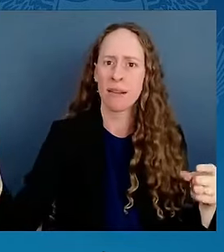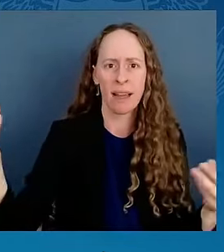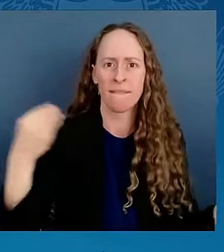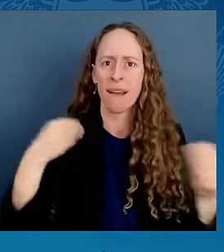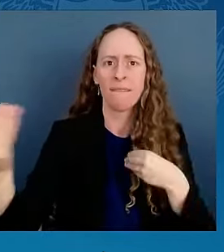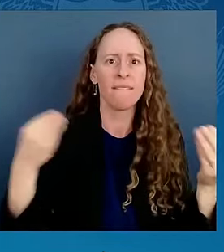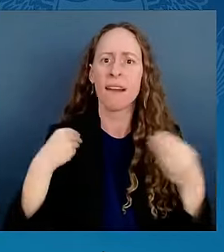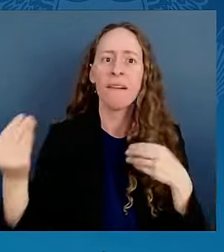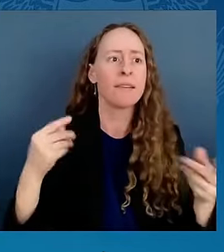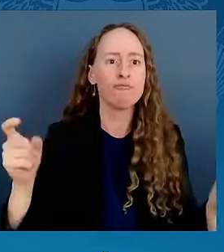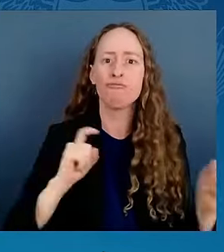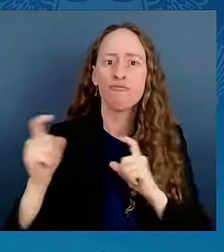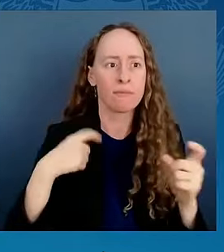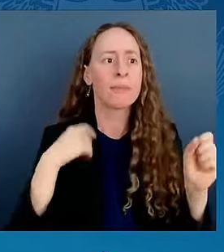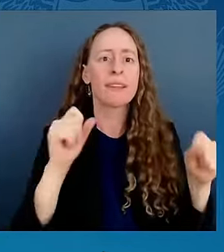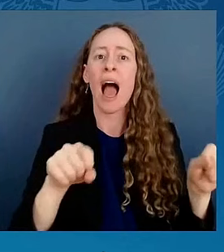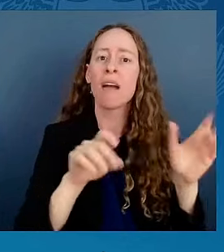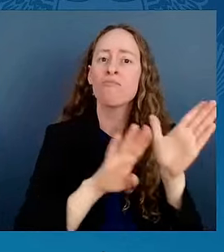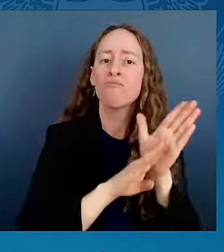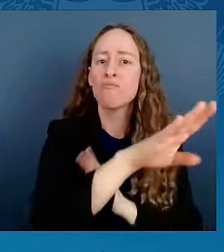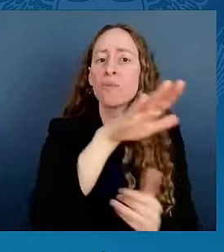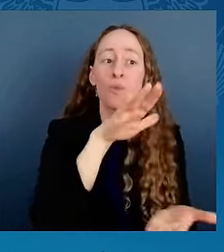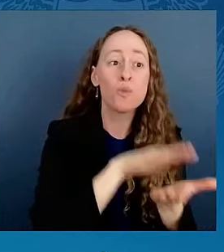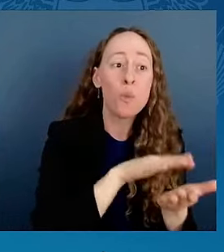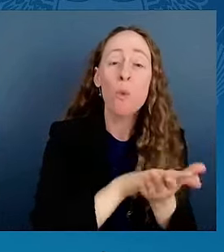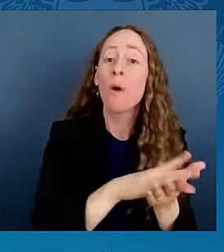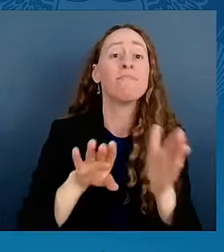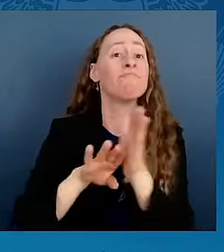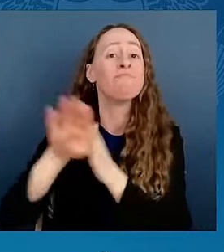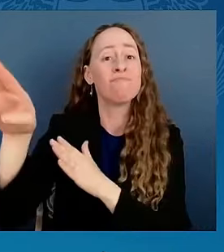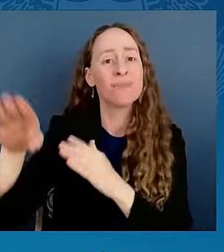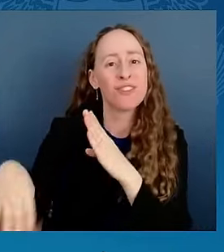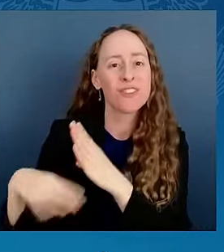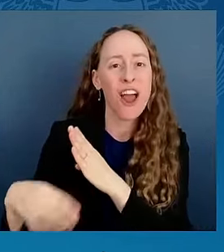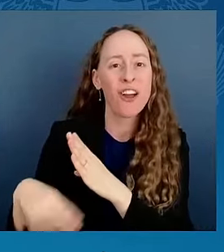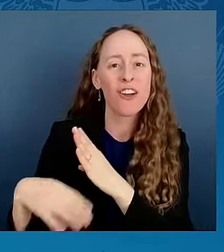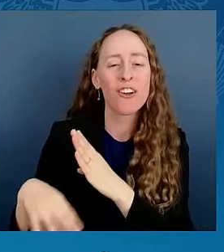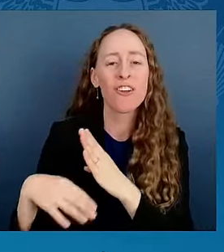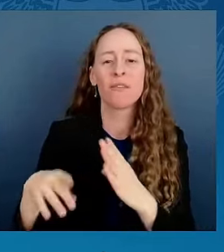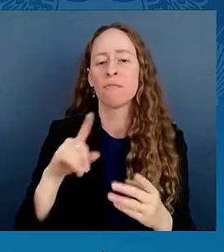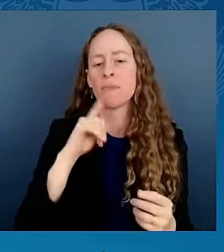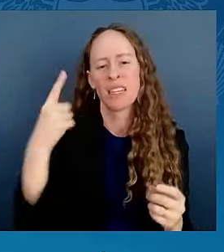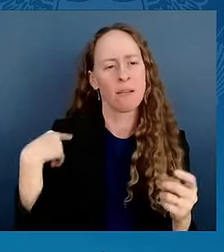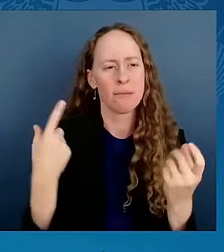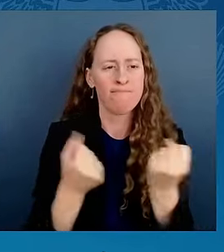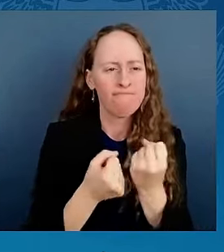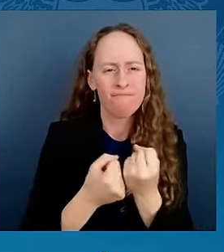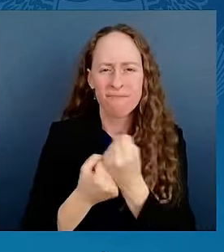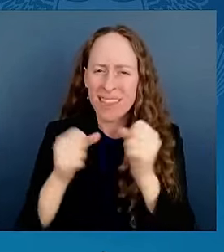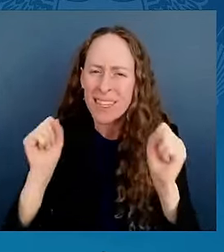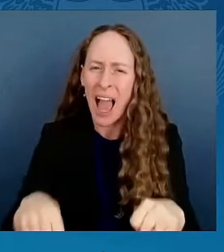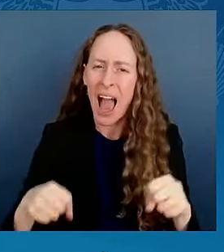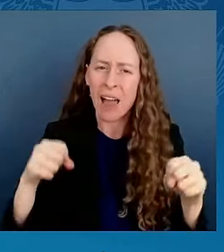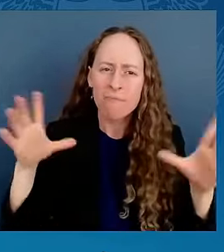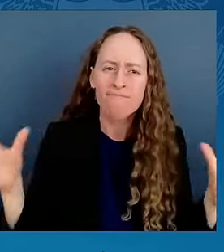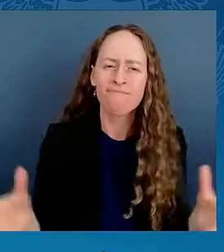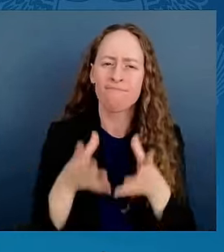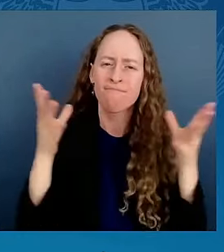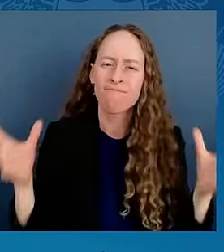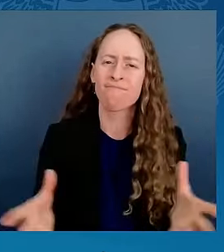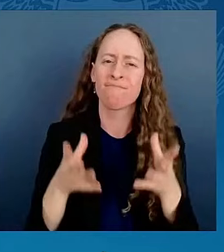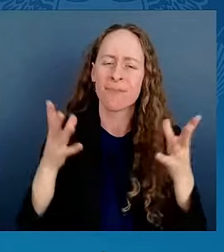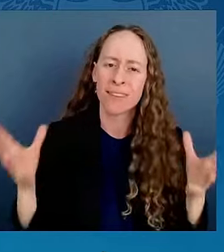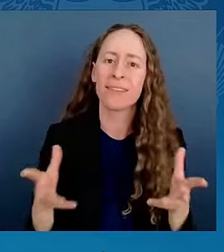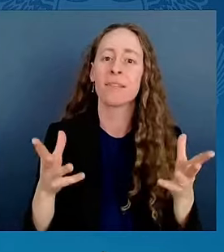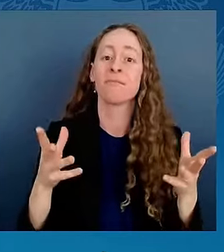teammates helped us push each other to achieve our team goals, including earning the program's fourth national championship after an